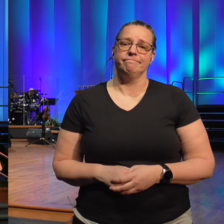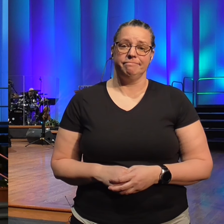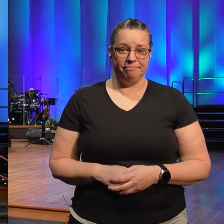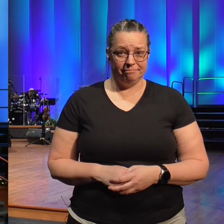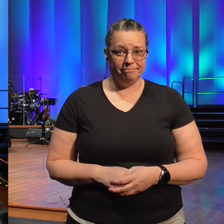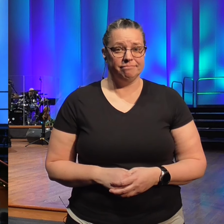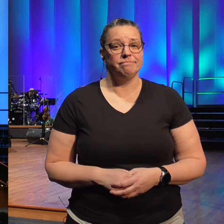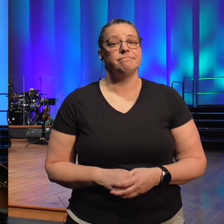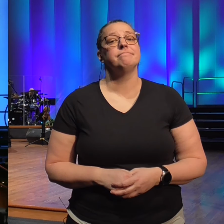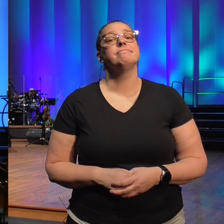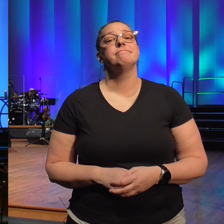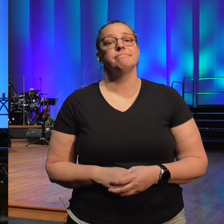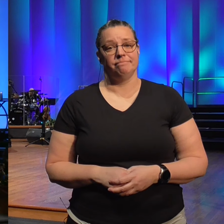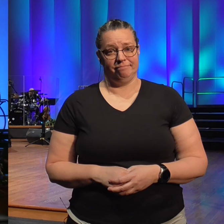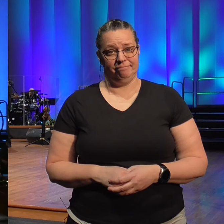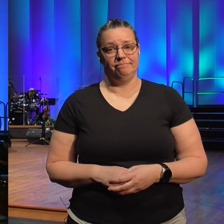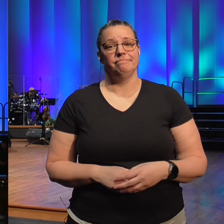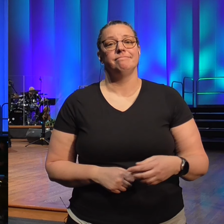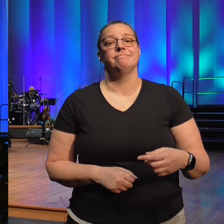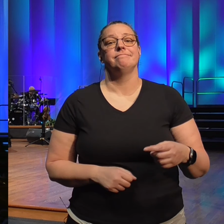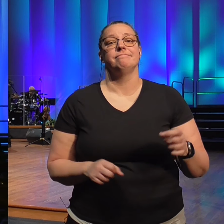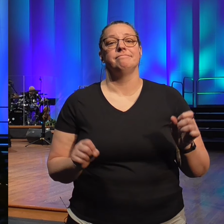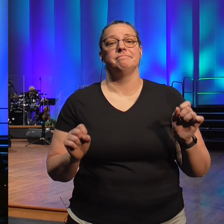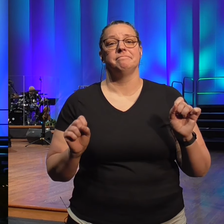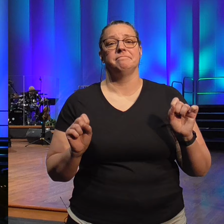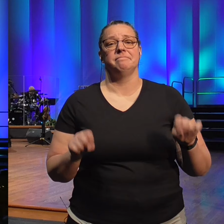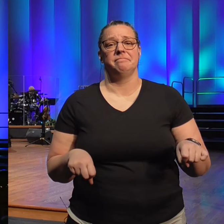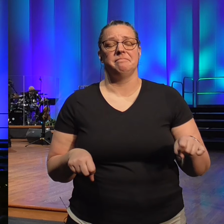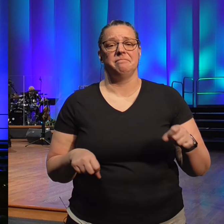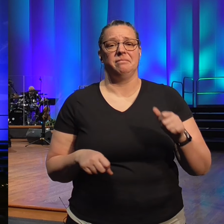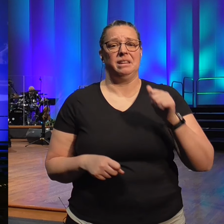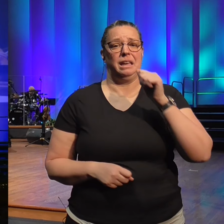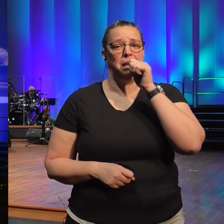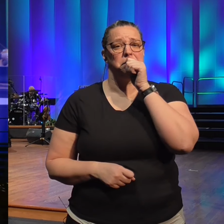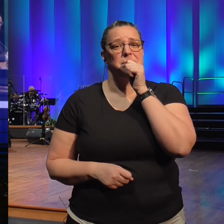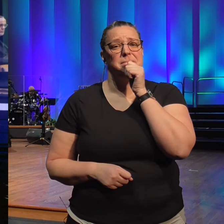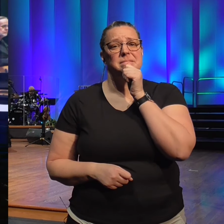I can take so much